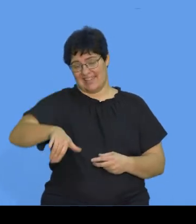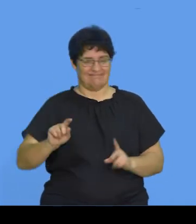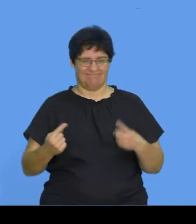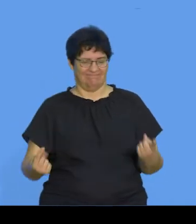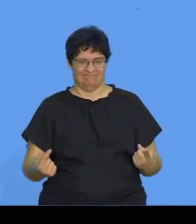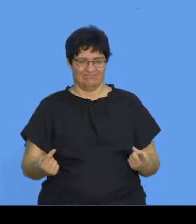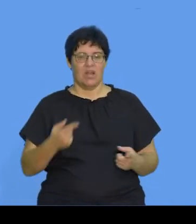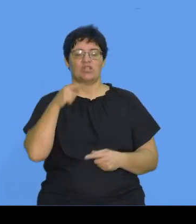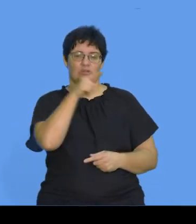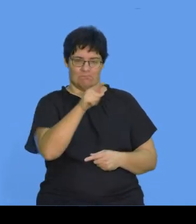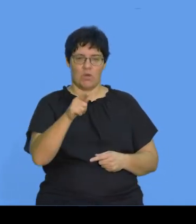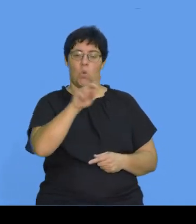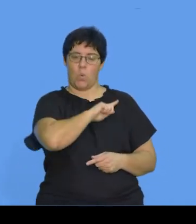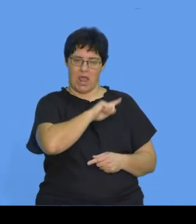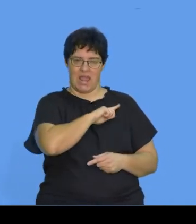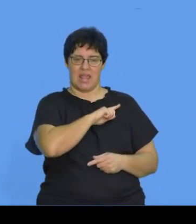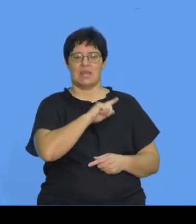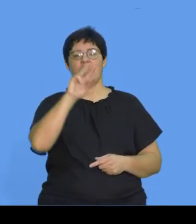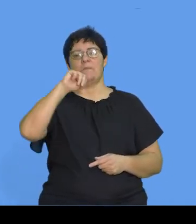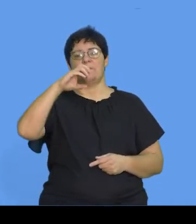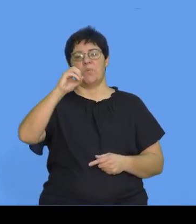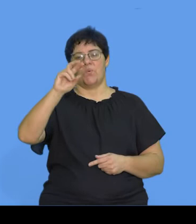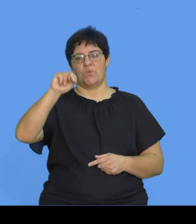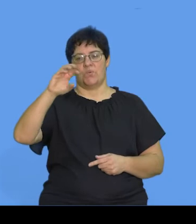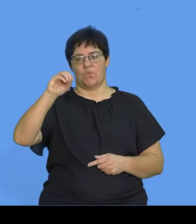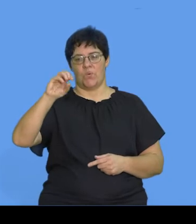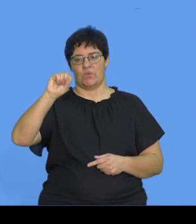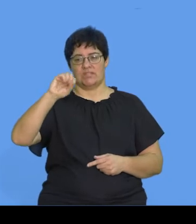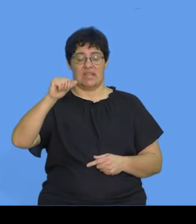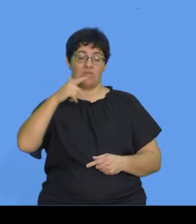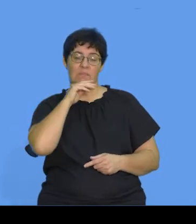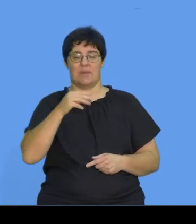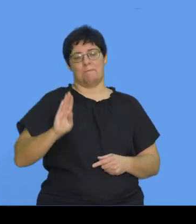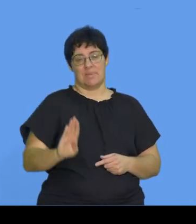So glucose and fructose, our answer would be B.